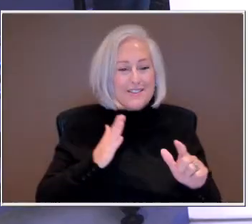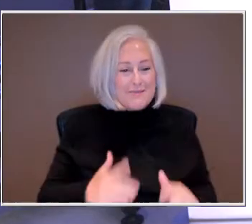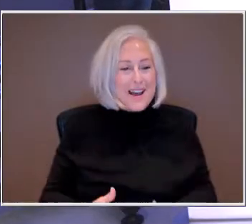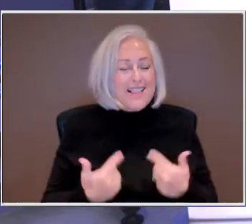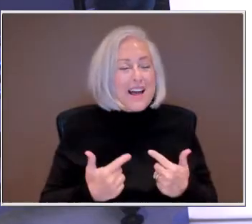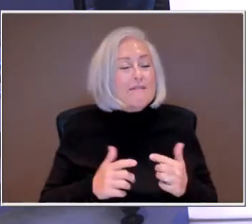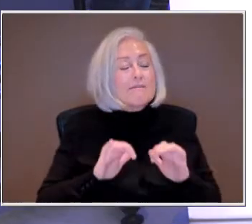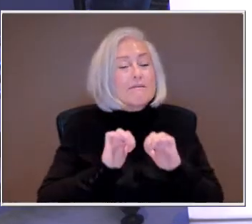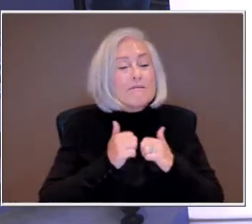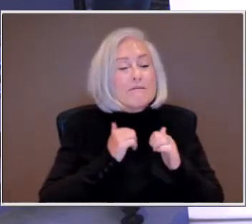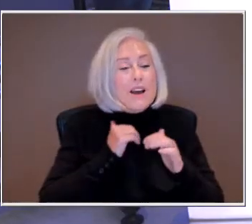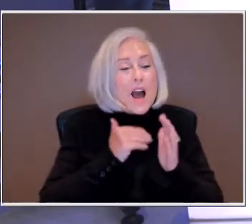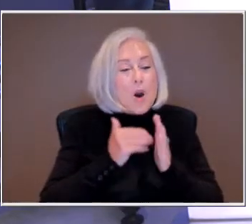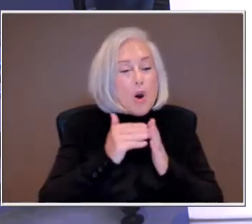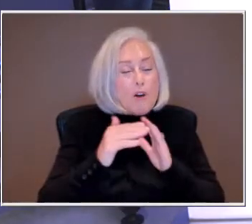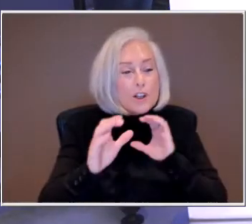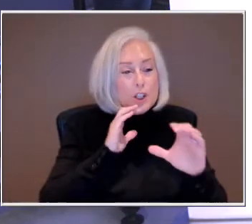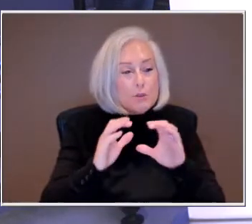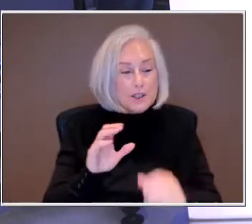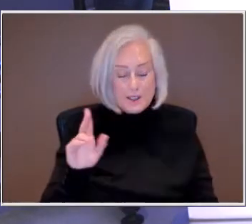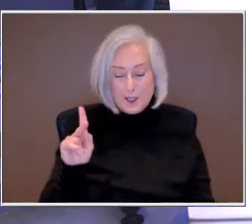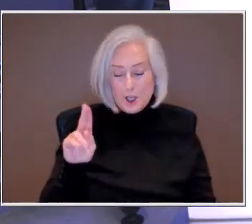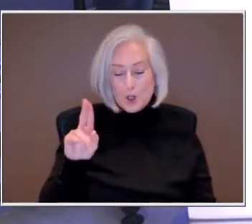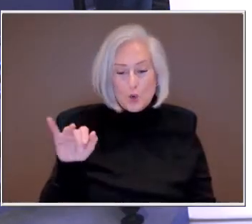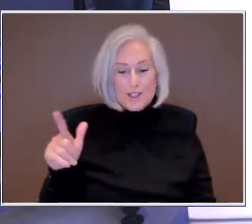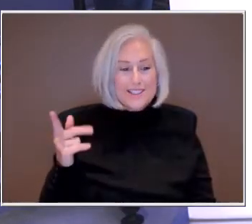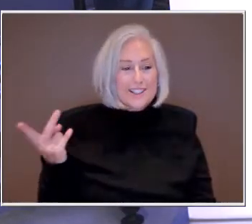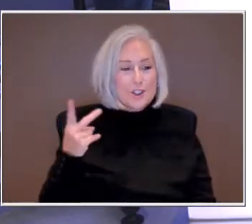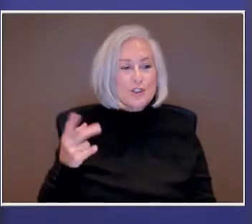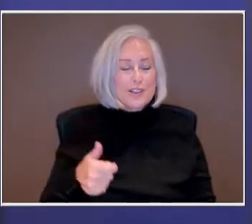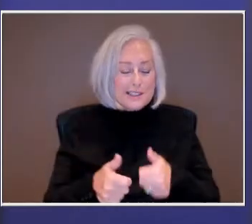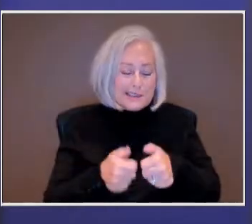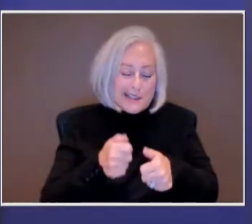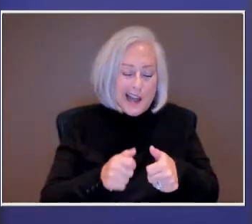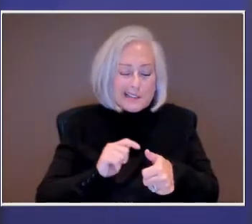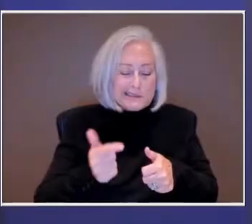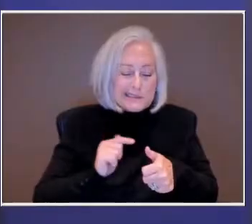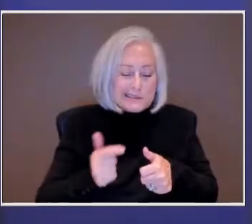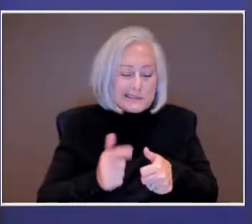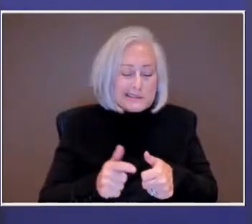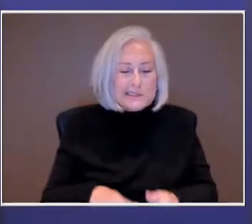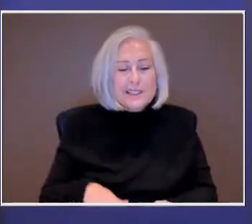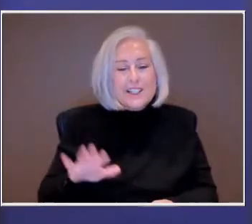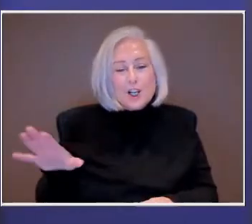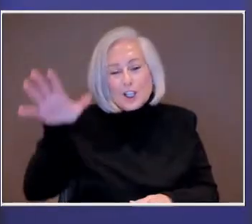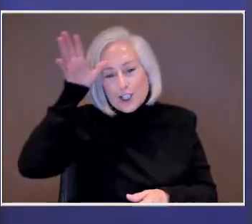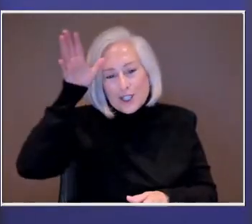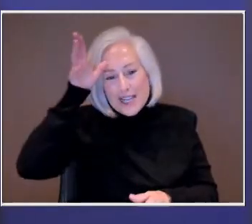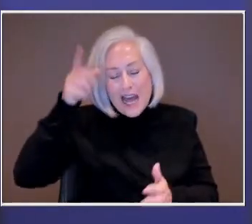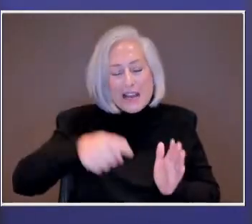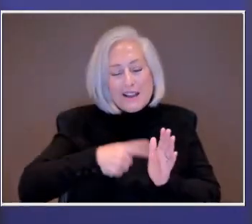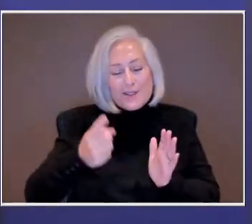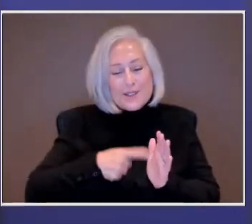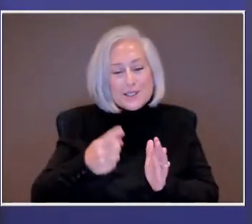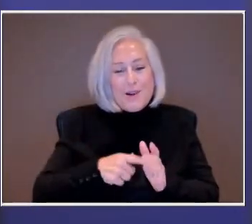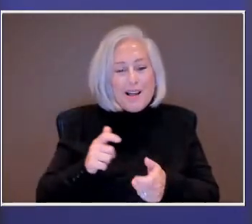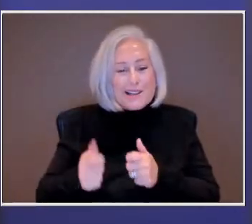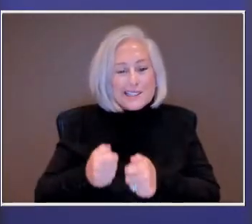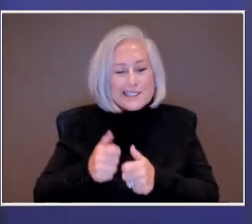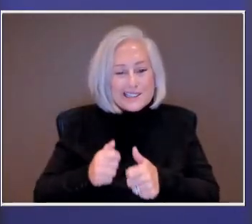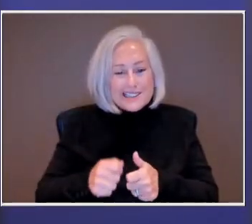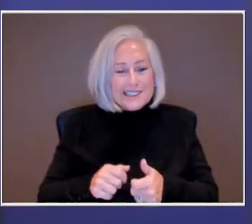them? Crystal and I text back and forth. William and I will text every once in a while. How you doing? Sweet. I've got some things. I'll send them some things. They send me things. It's just kind of